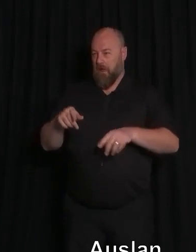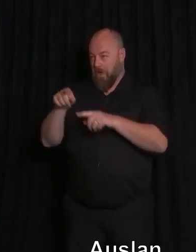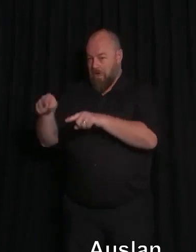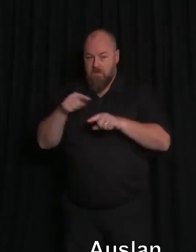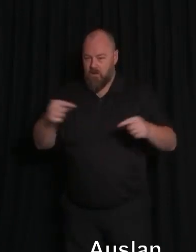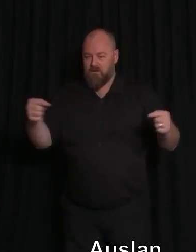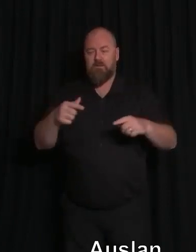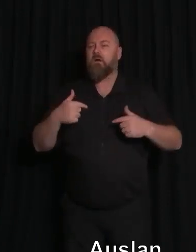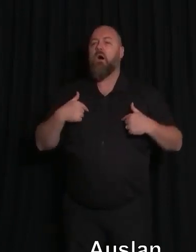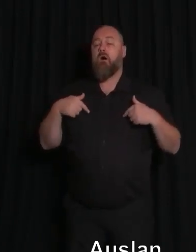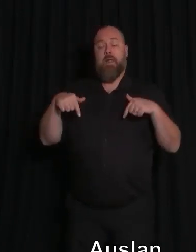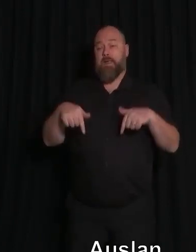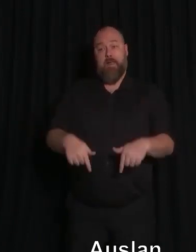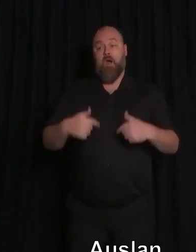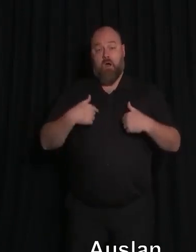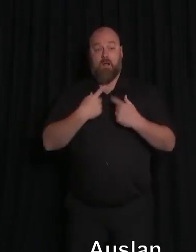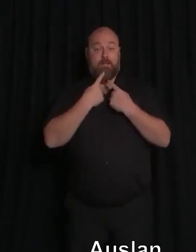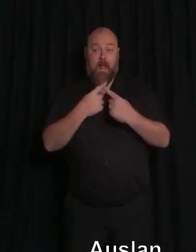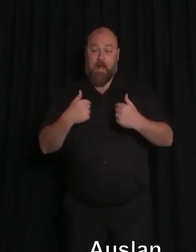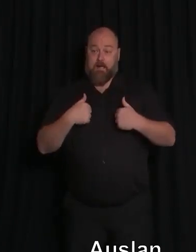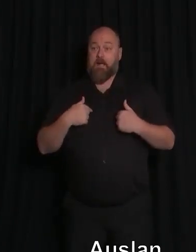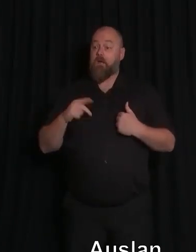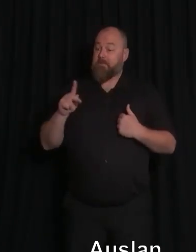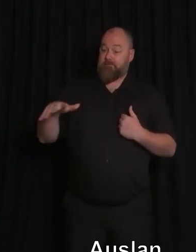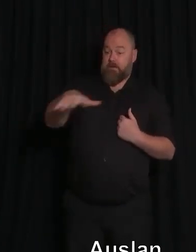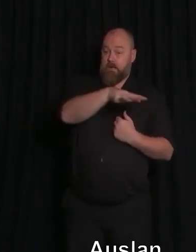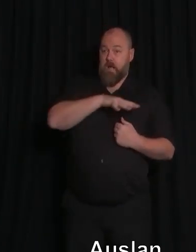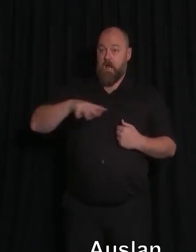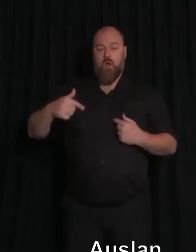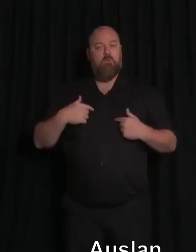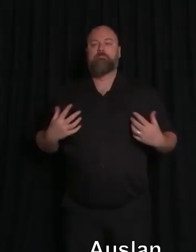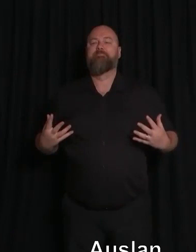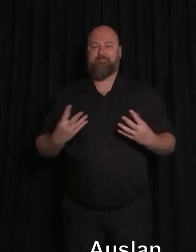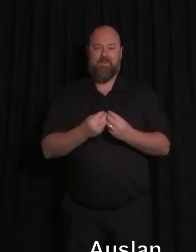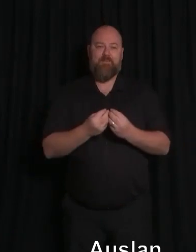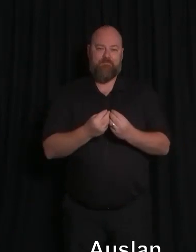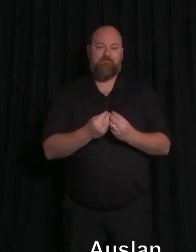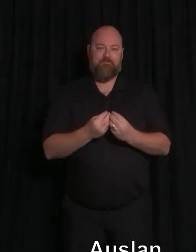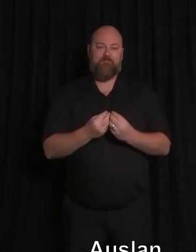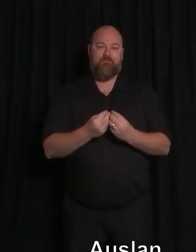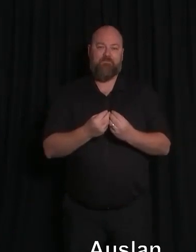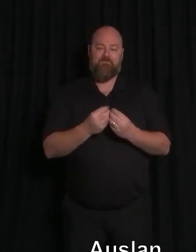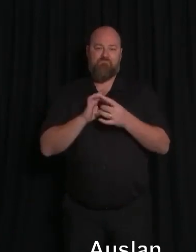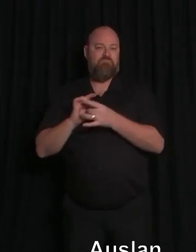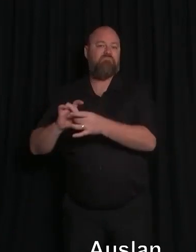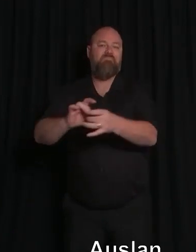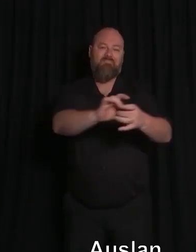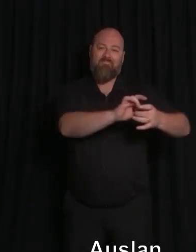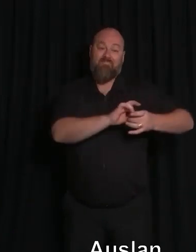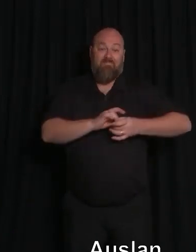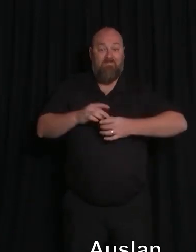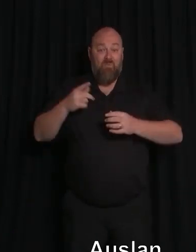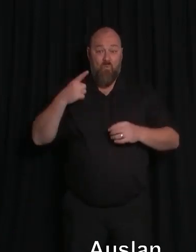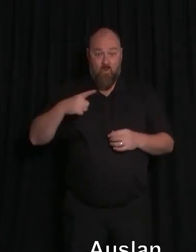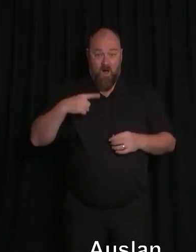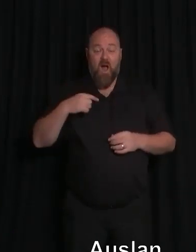in the Pacific, we are together, absolutely united in our quest to fight for equality for